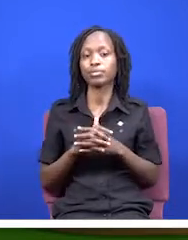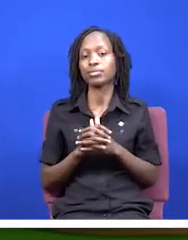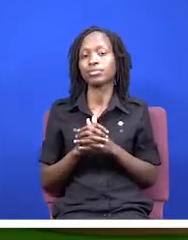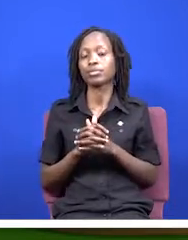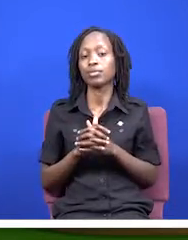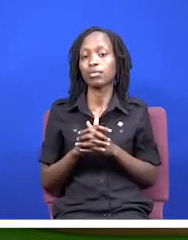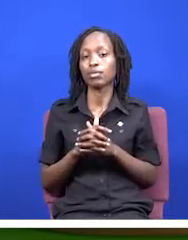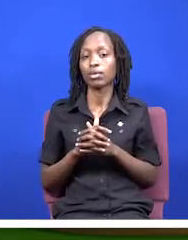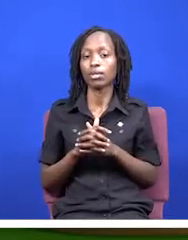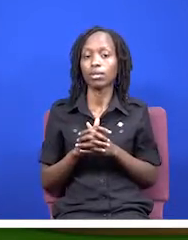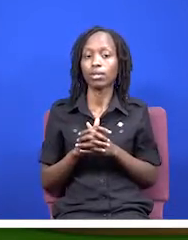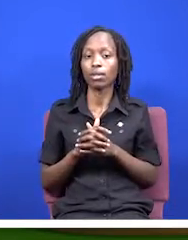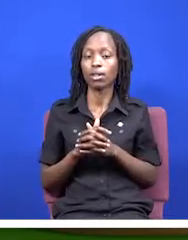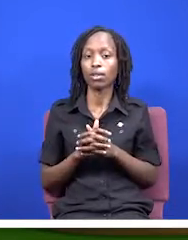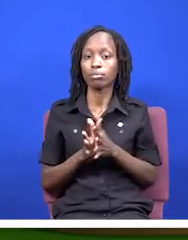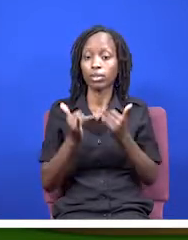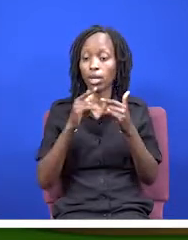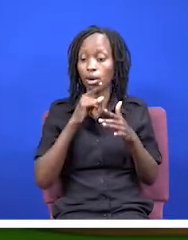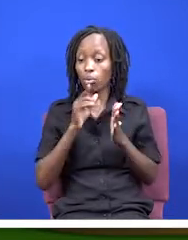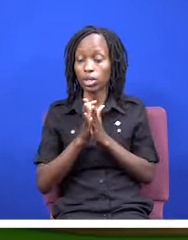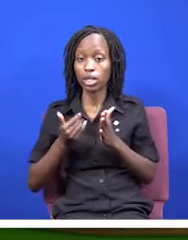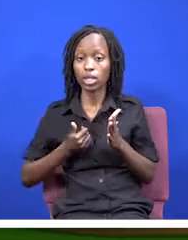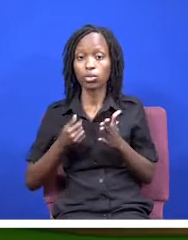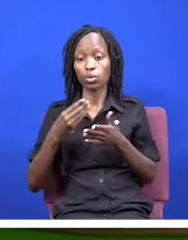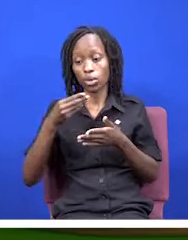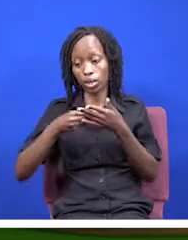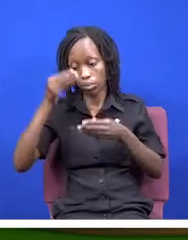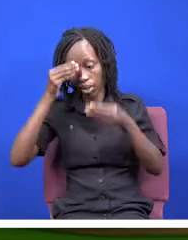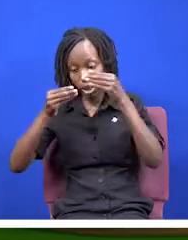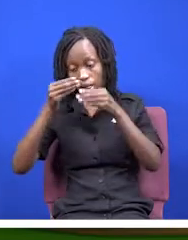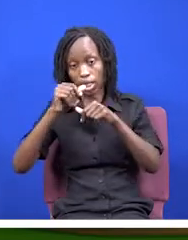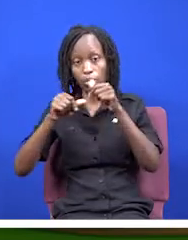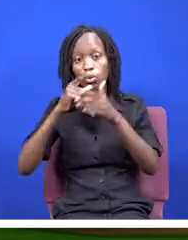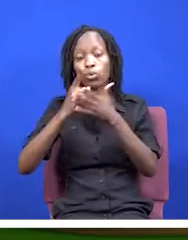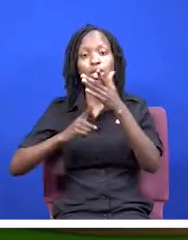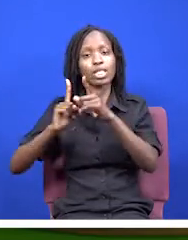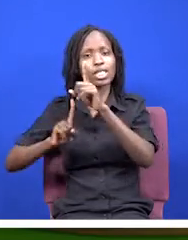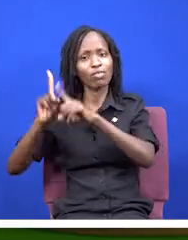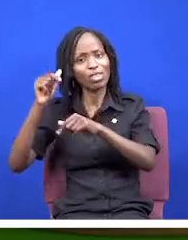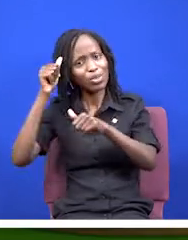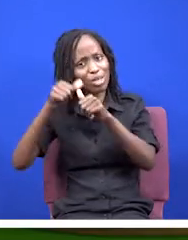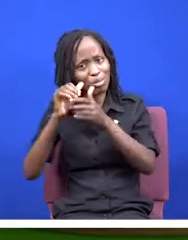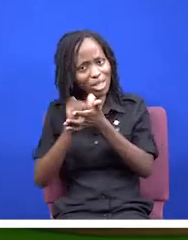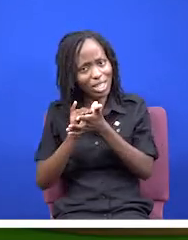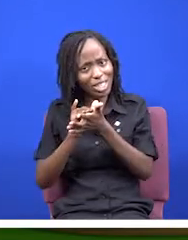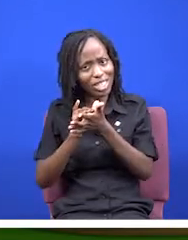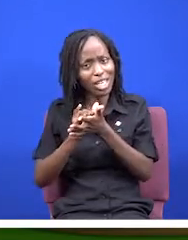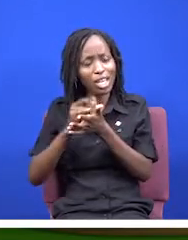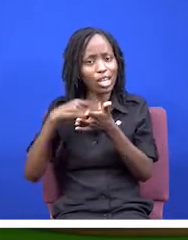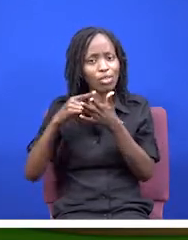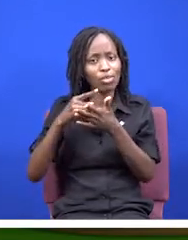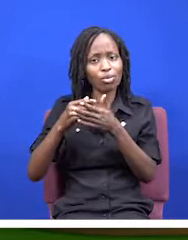Amen. Amen, boys and girls. Now, boys and girls, we've been learning about safari. Do you remember